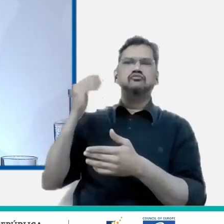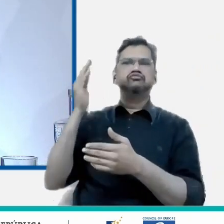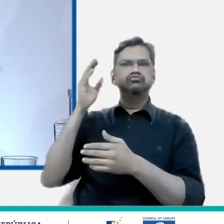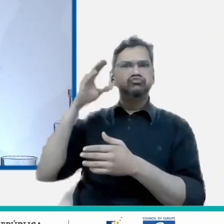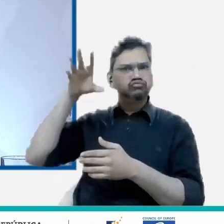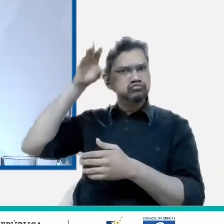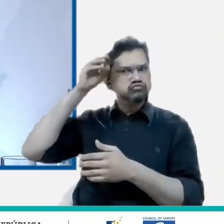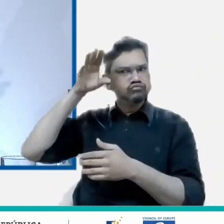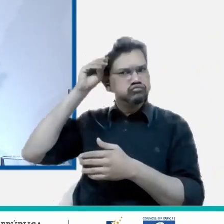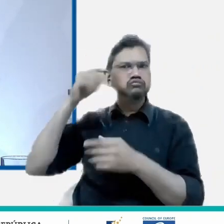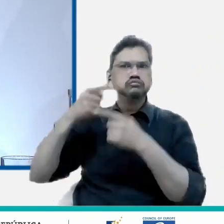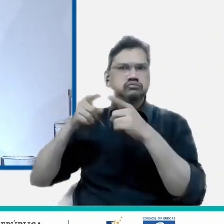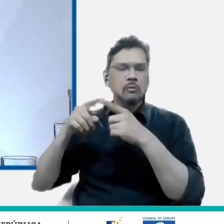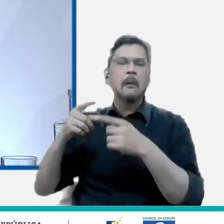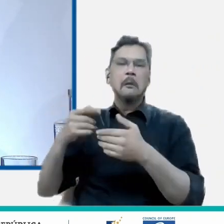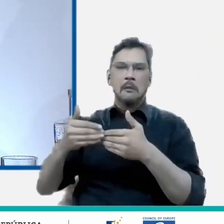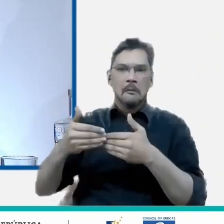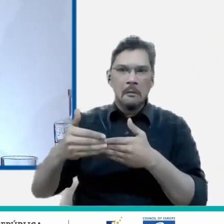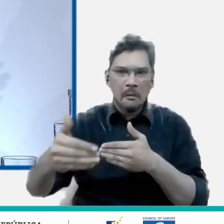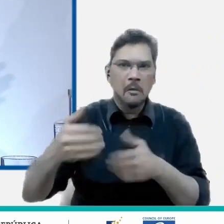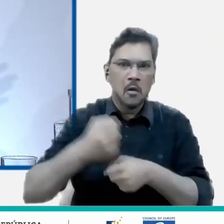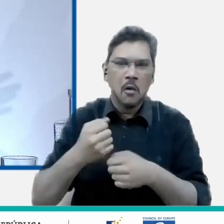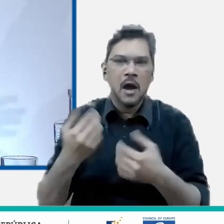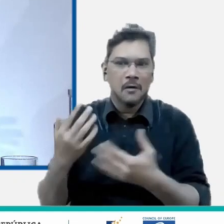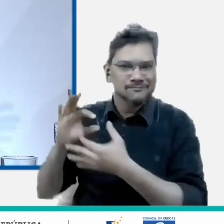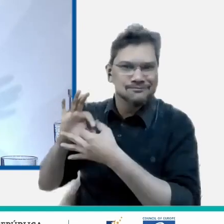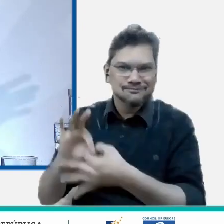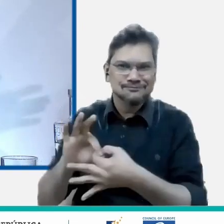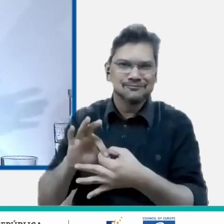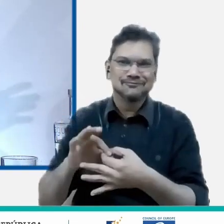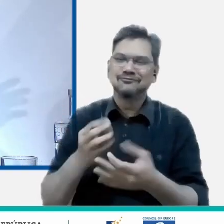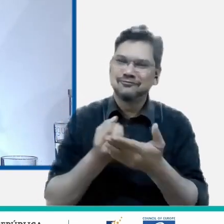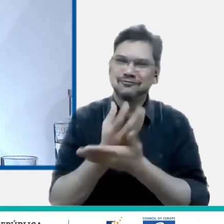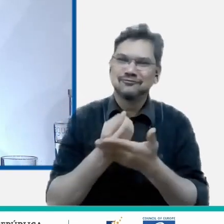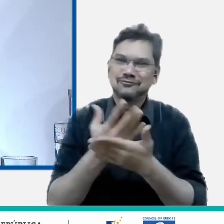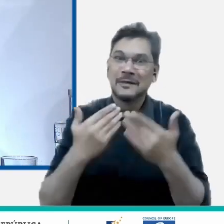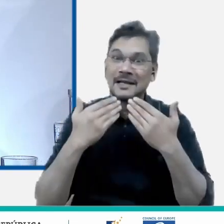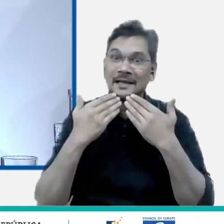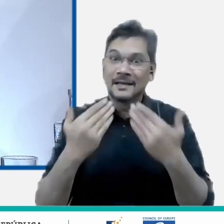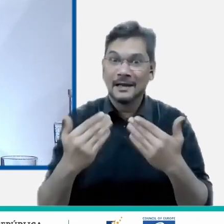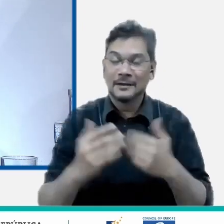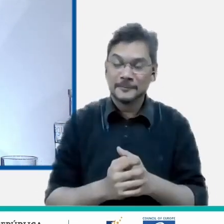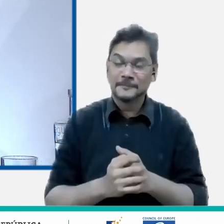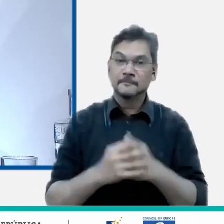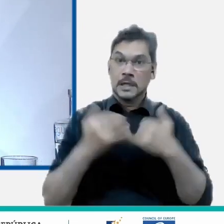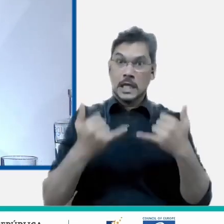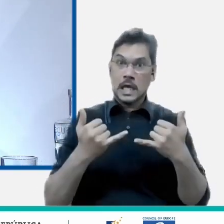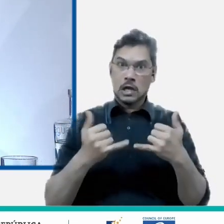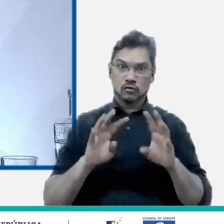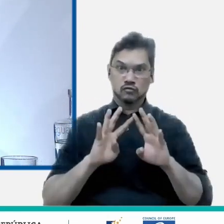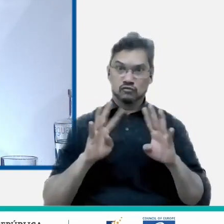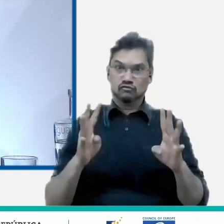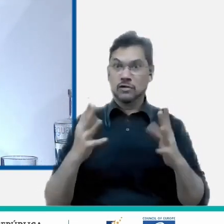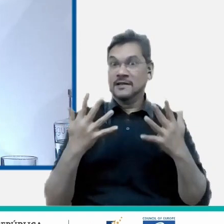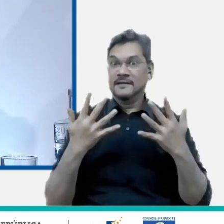this, sharing their views in this first round. We have now some good 30 minutes for Q&As